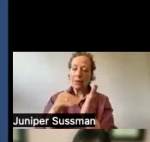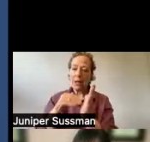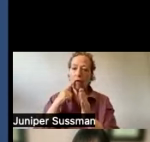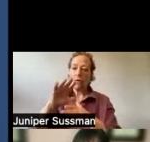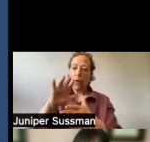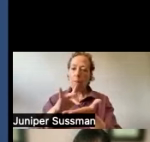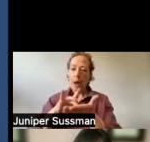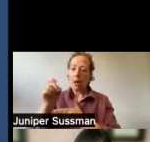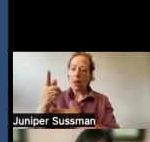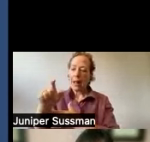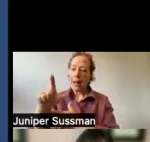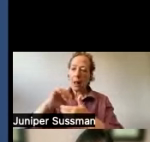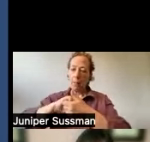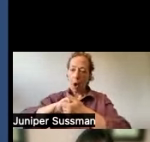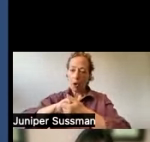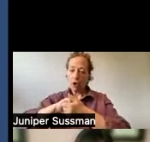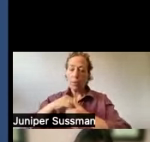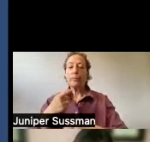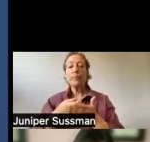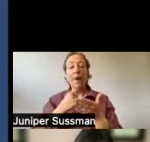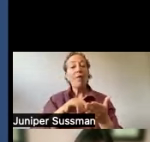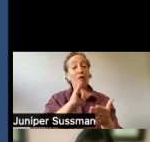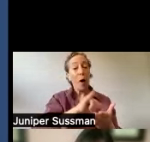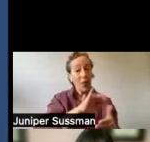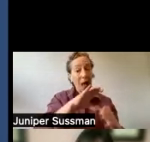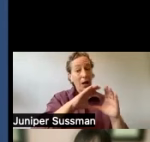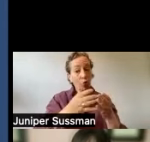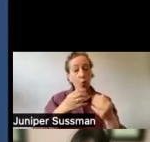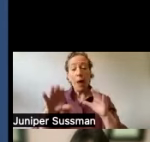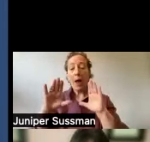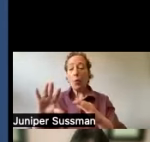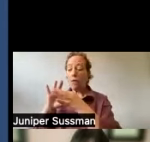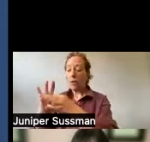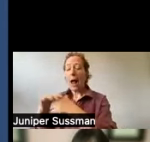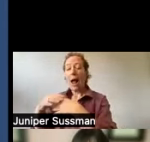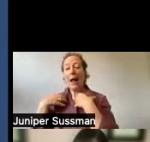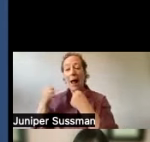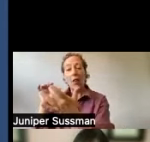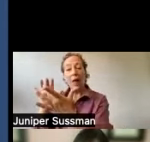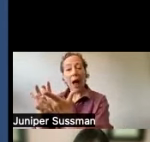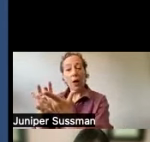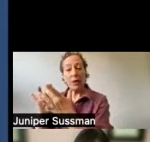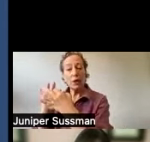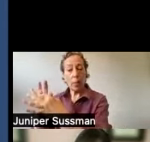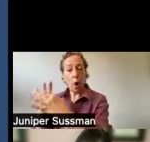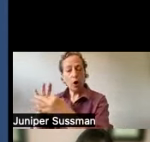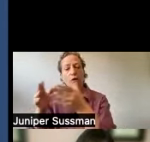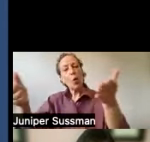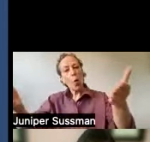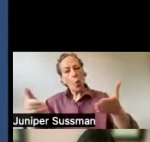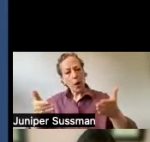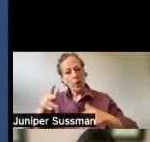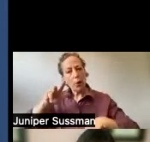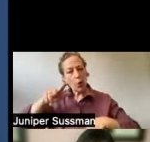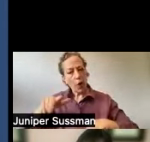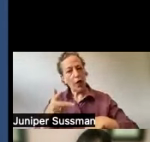Partnership. On behalf of NCMLP and our wonderful partners at Health Outreach Partners, I'd like to welcome you all to the third webinar of